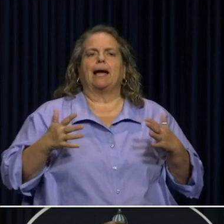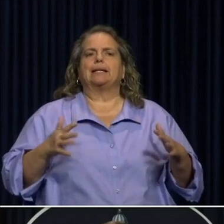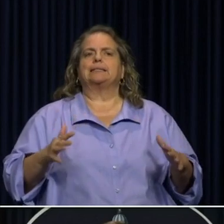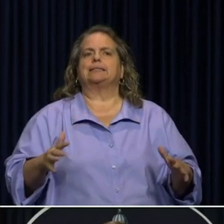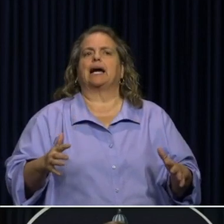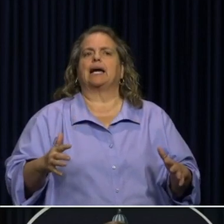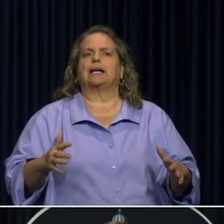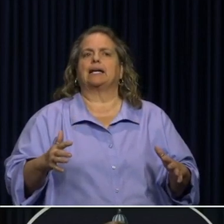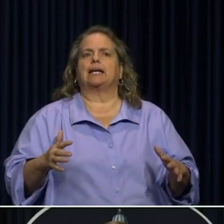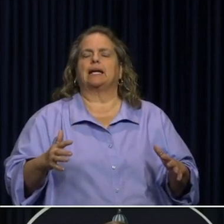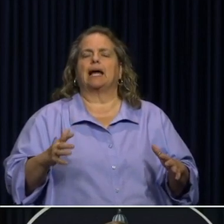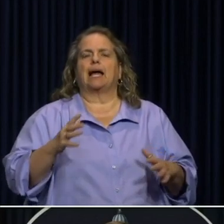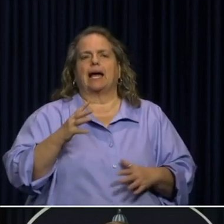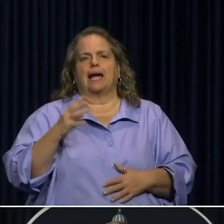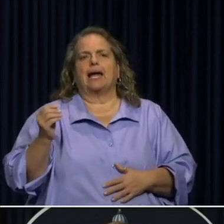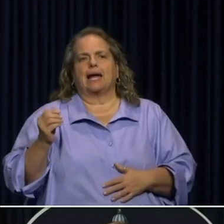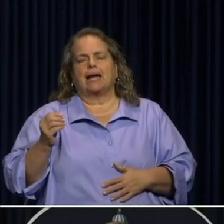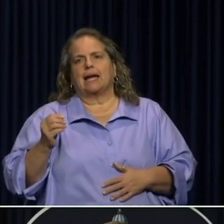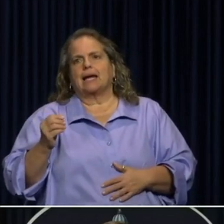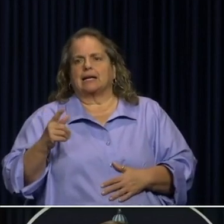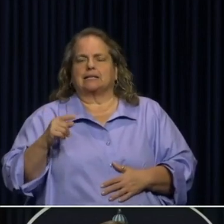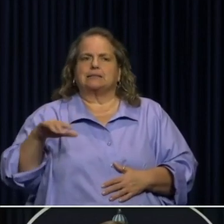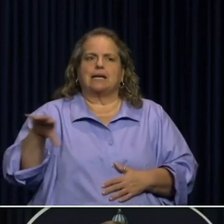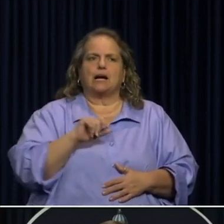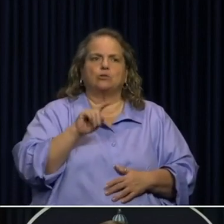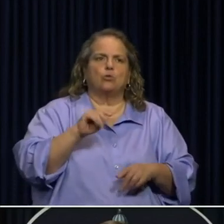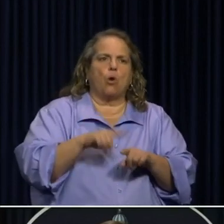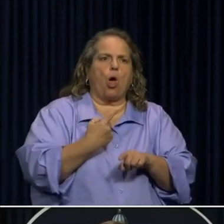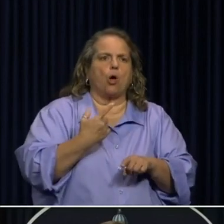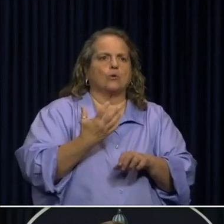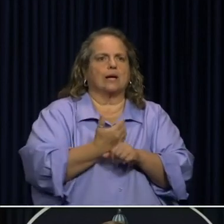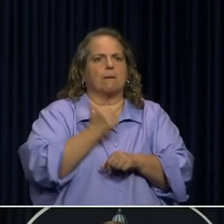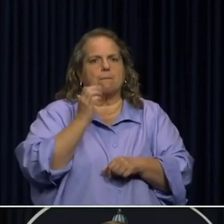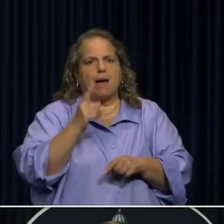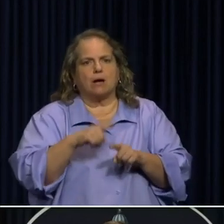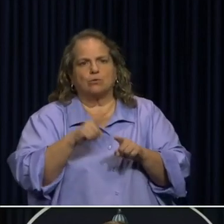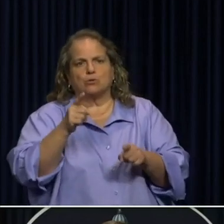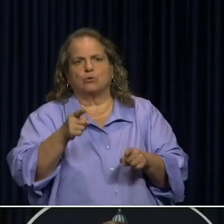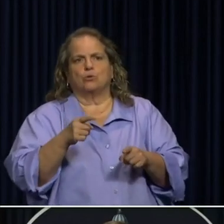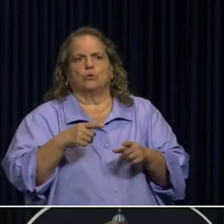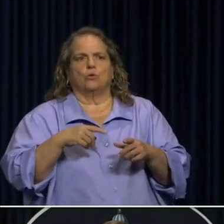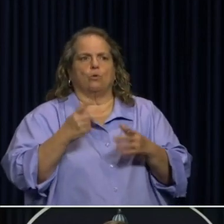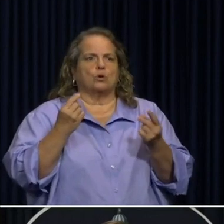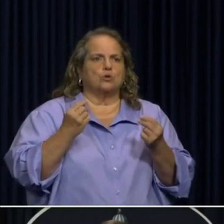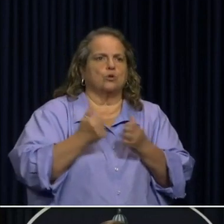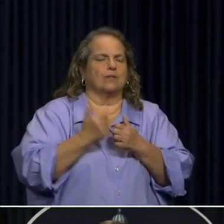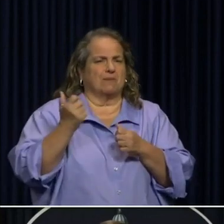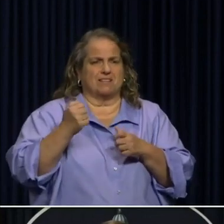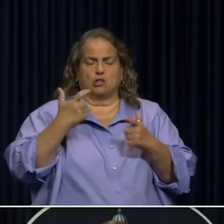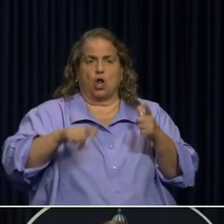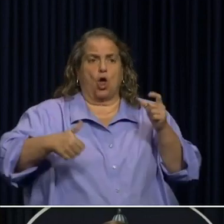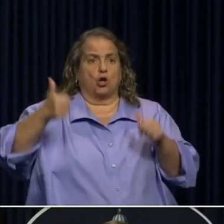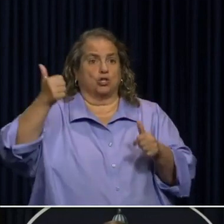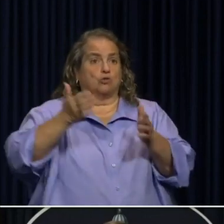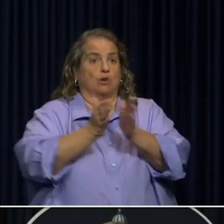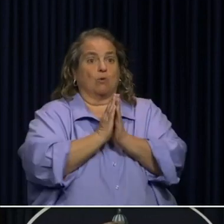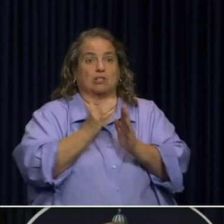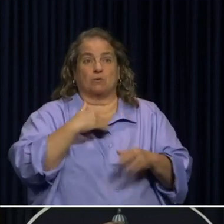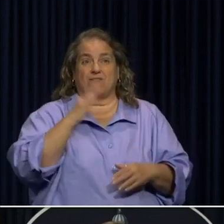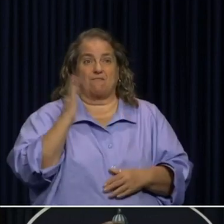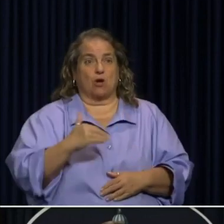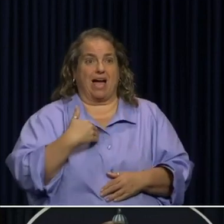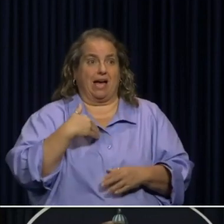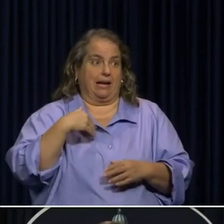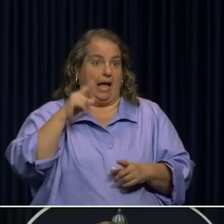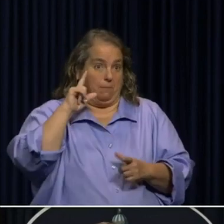there and it's taking too long to get back to you. But this is the largest request we've had, I believe, in our history. And